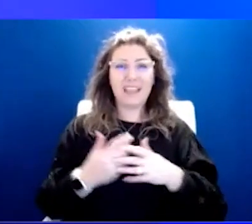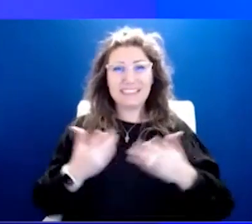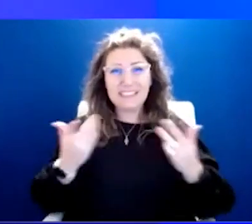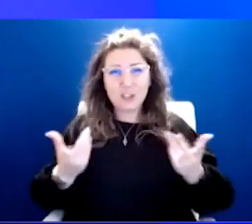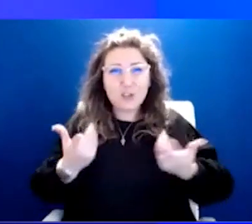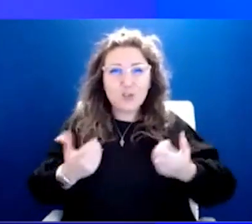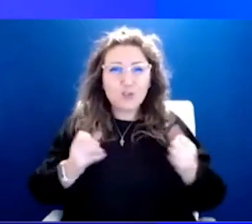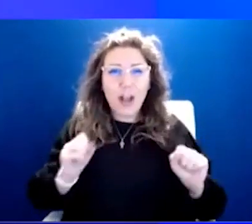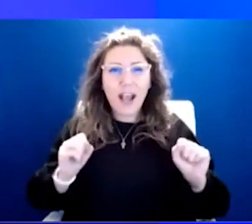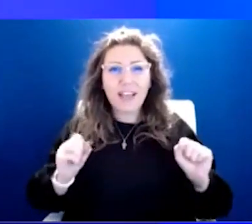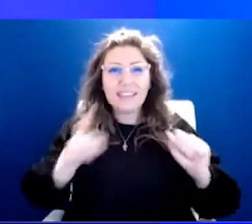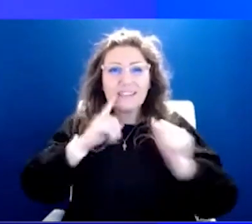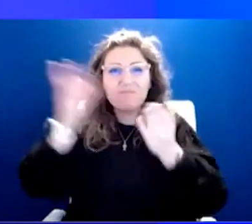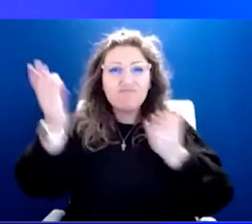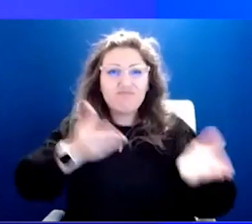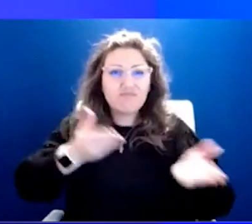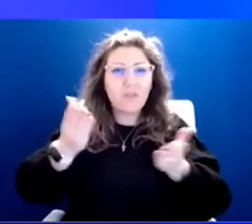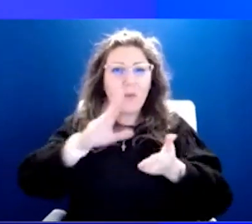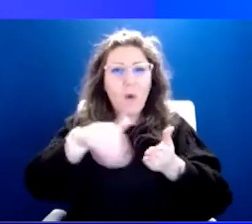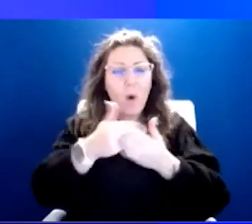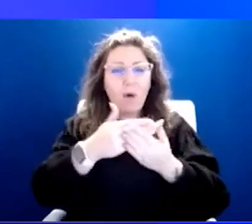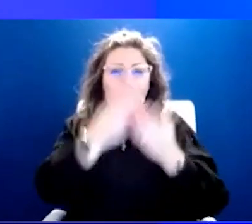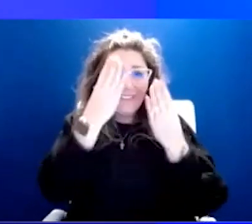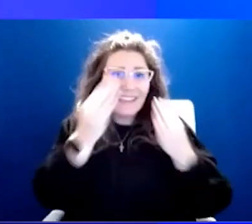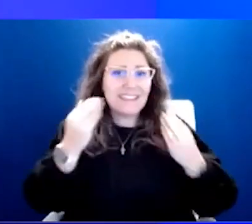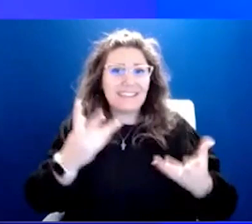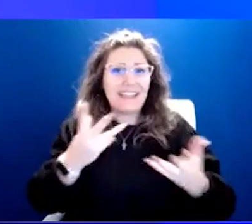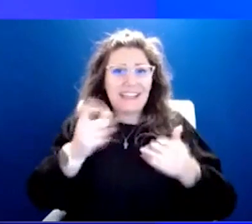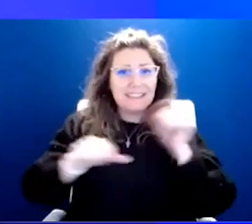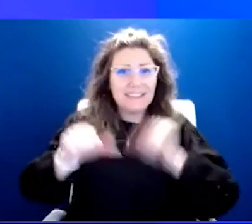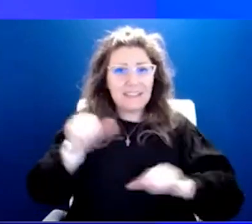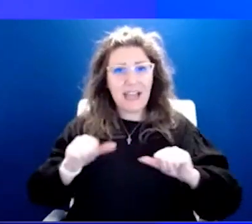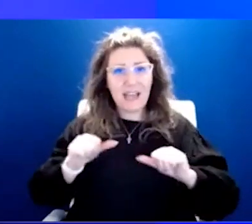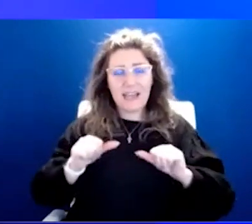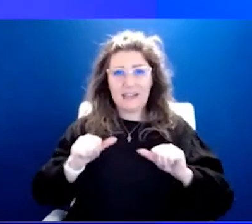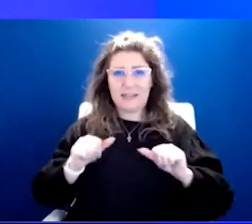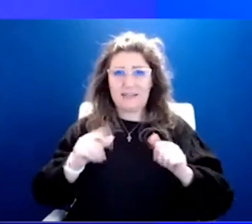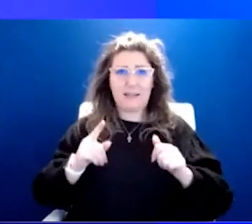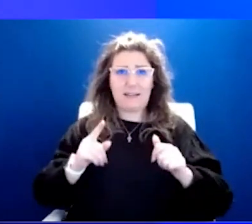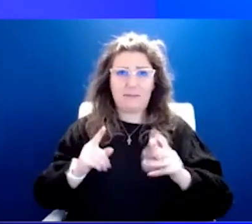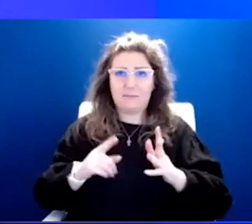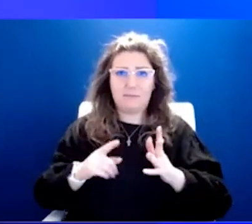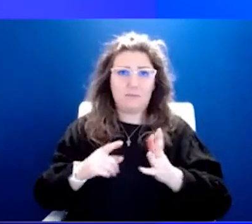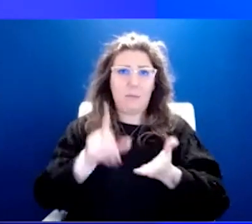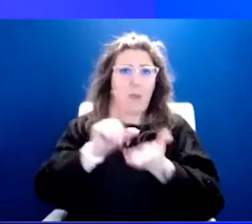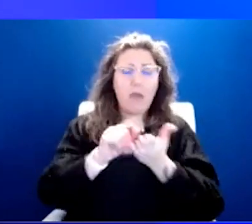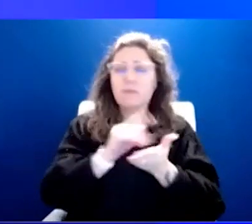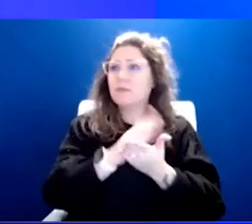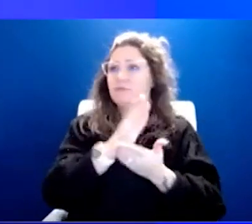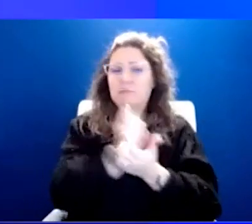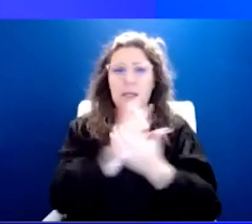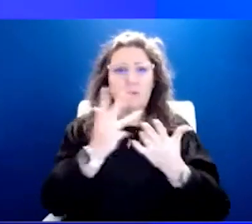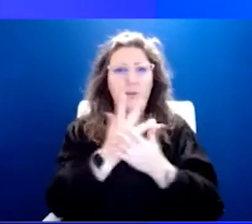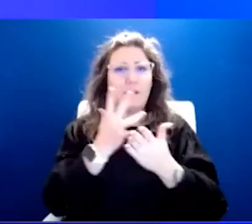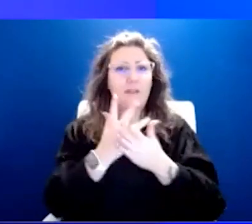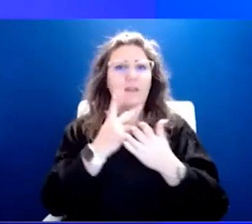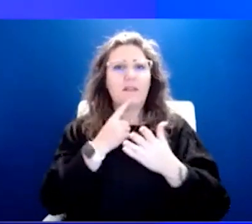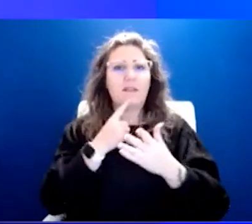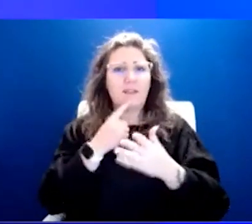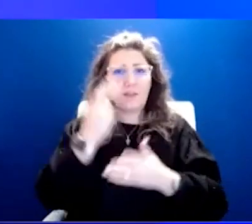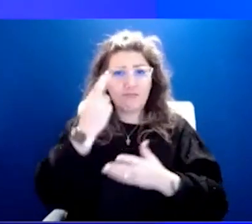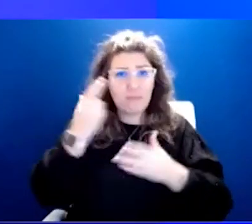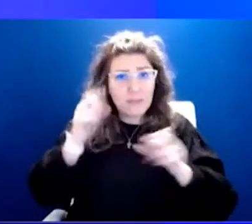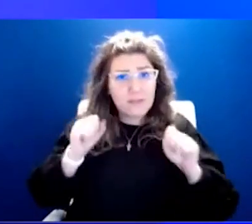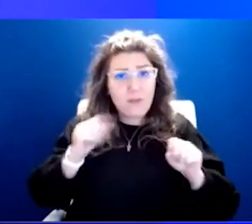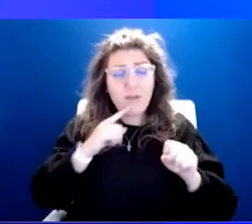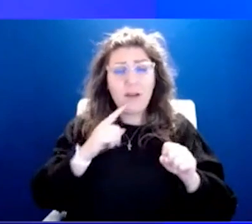the data, trying to bring the science that is most it's been emerging, making an argument for those things which are reasonable to do and which we think are going to